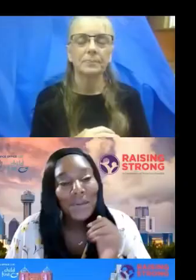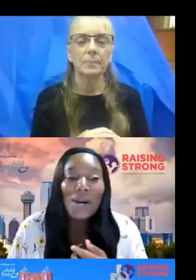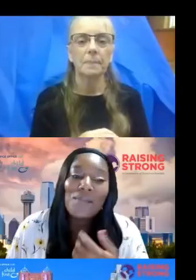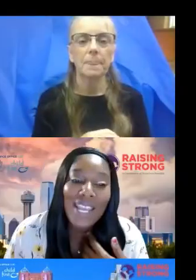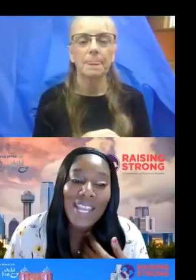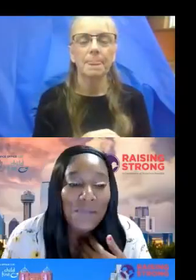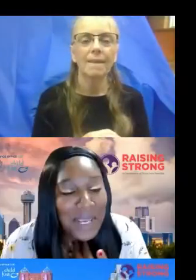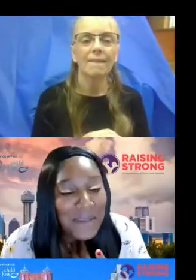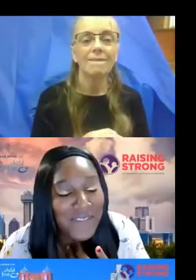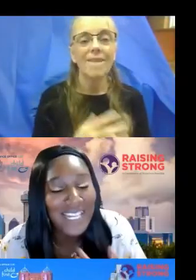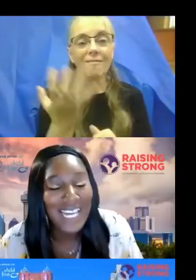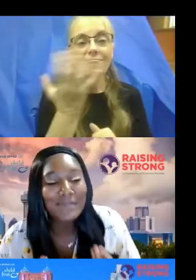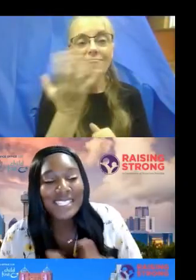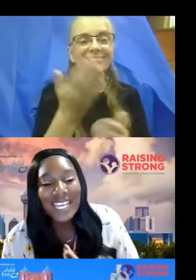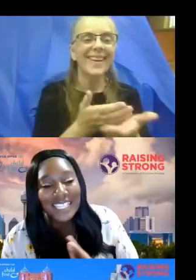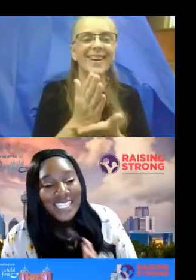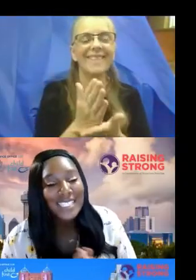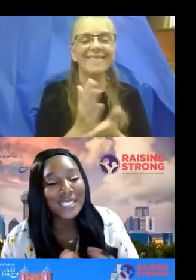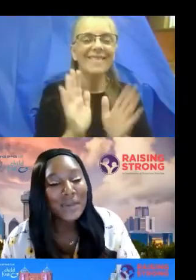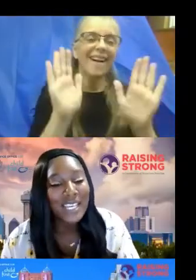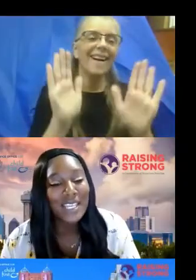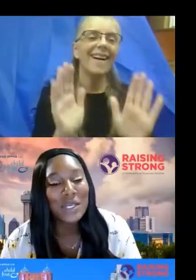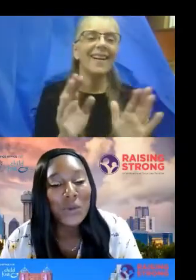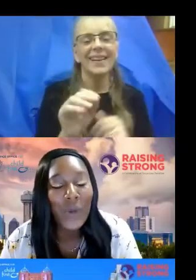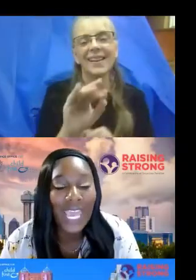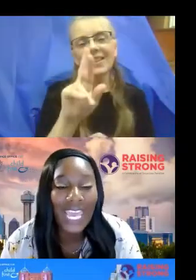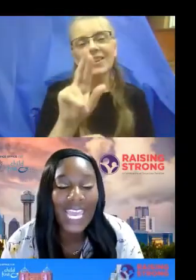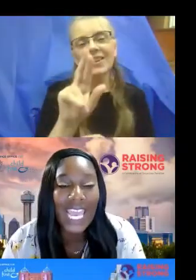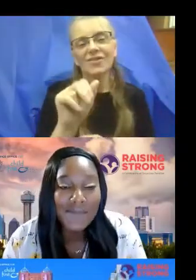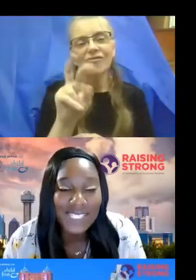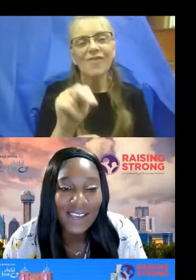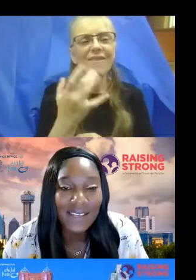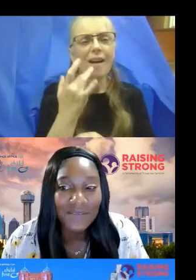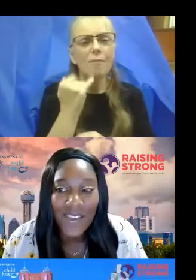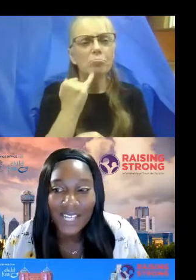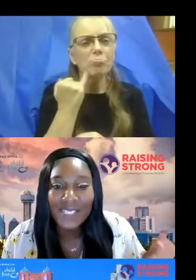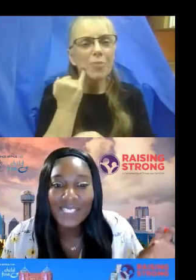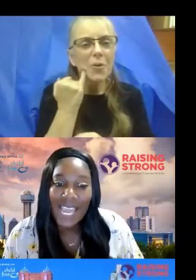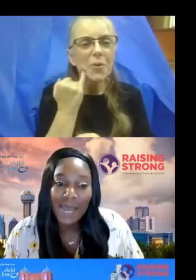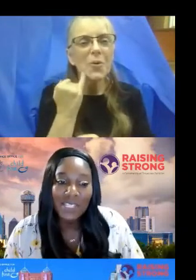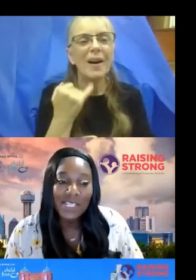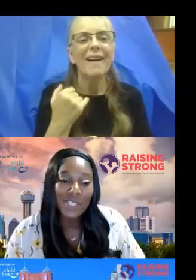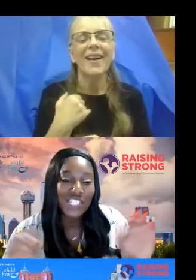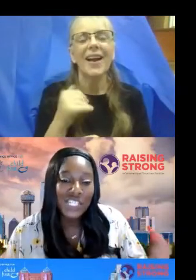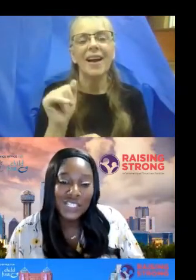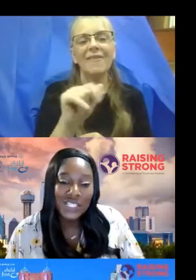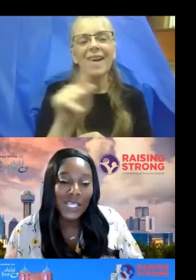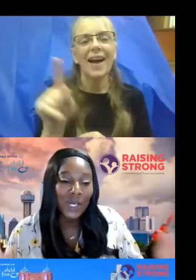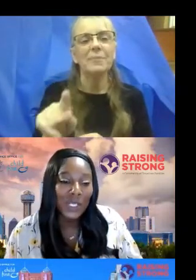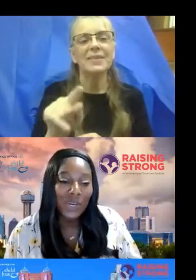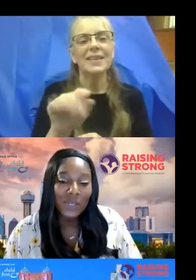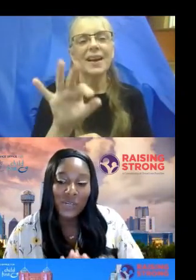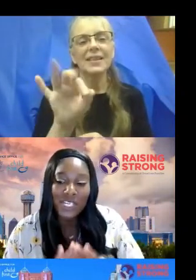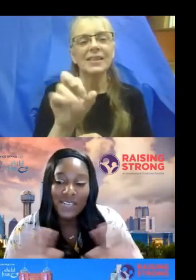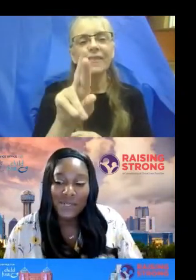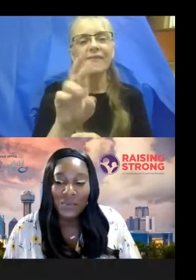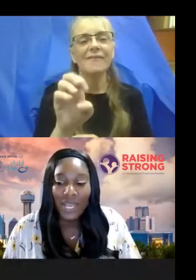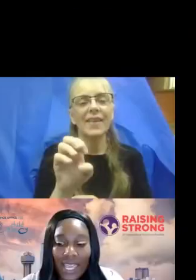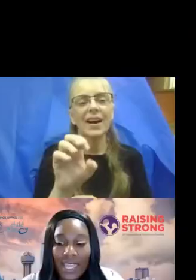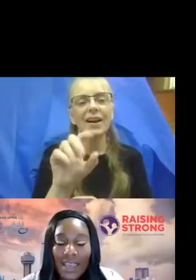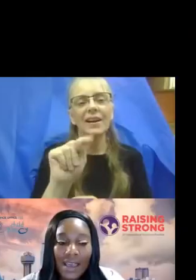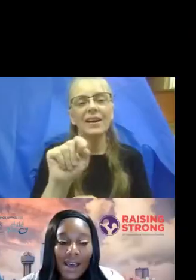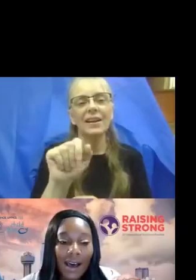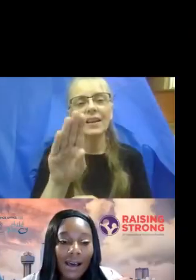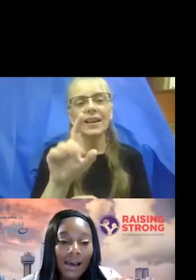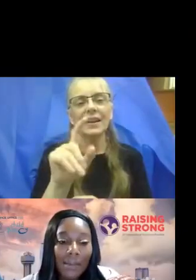Oh, all right, Raven, I'm jealous. You get you a Amazon Fire tablet, but she's not the only one we're giving